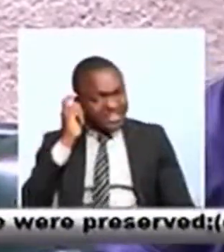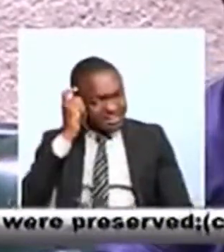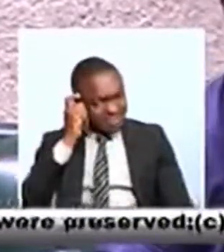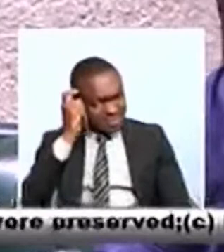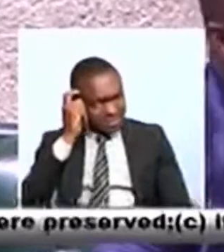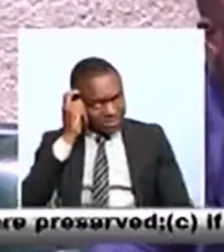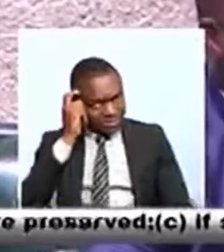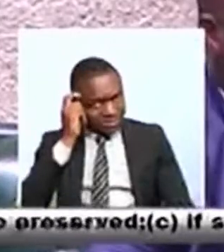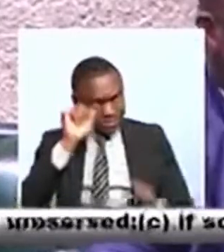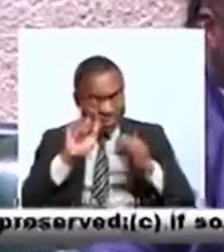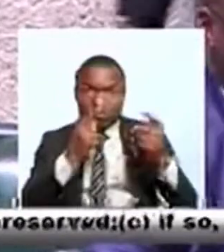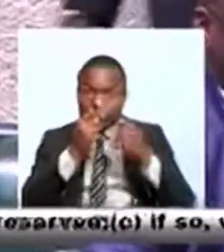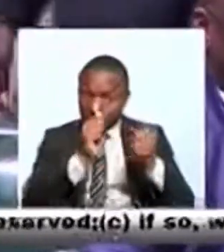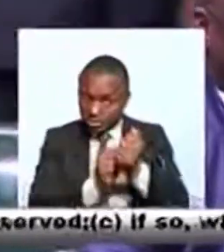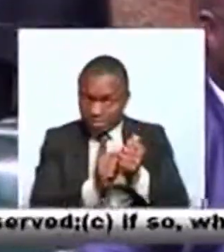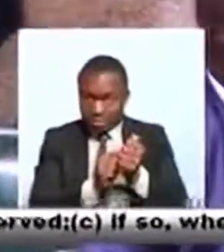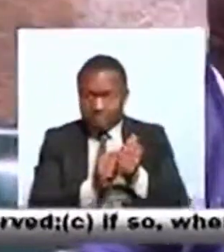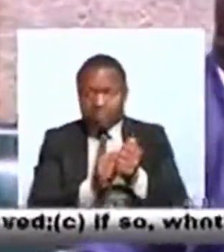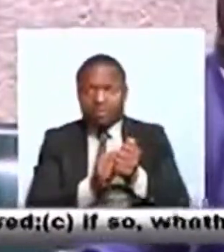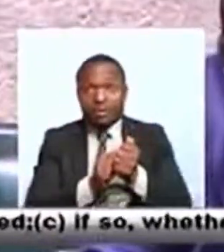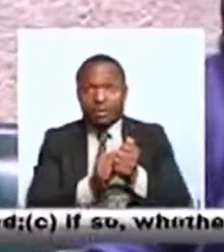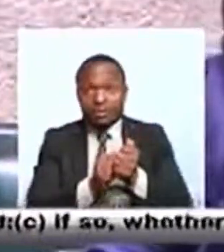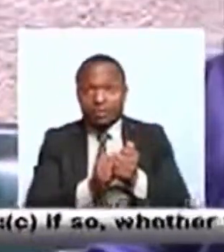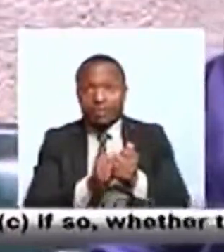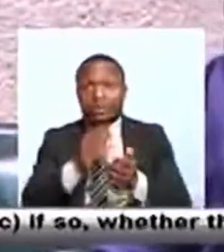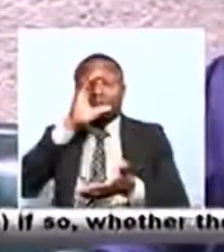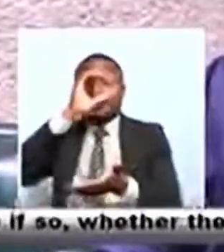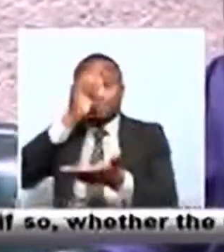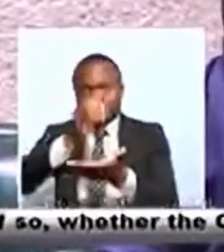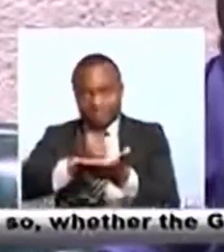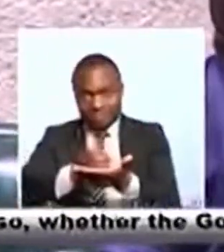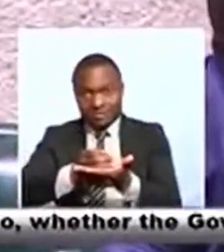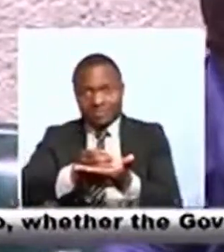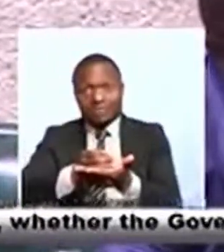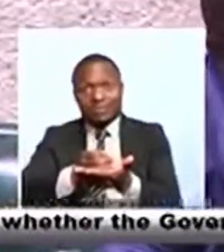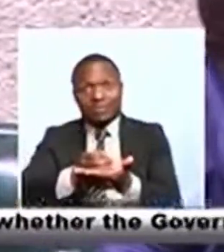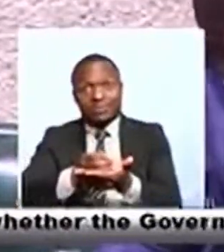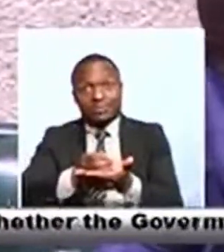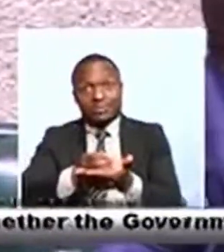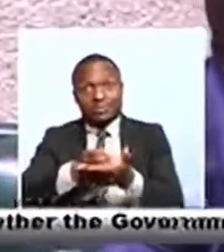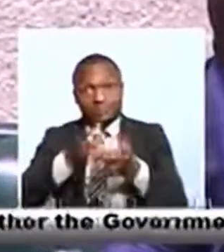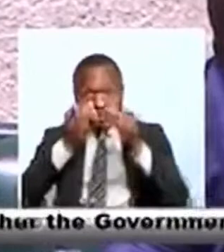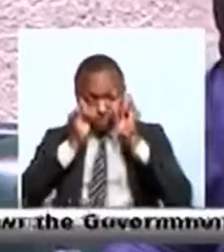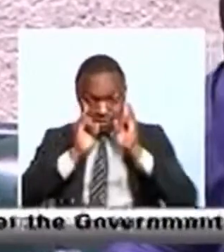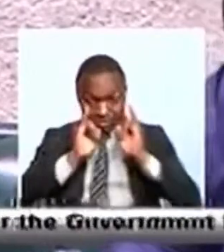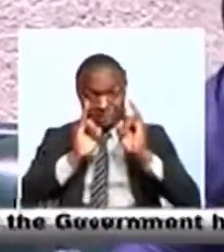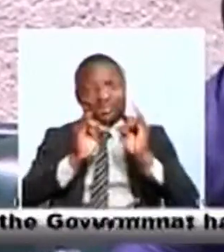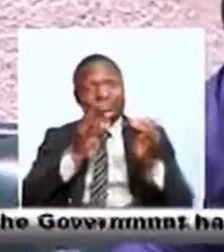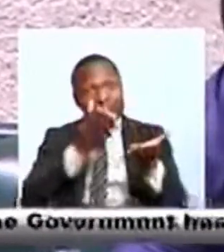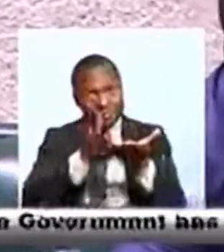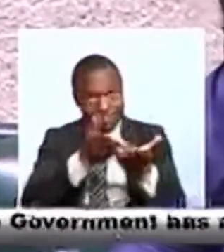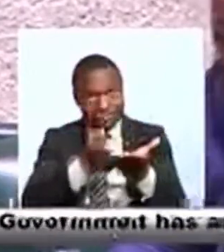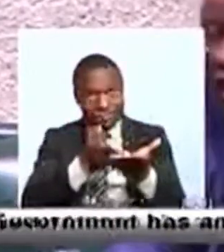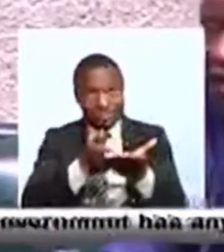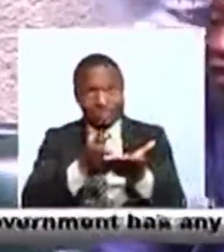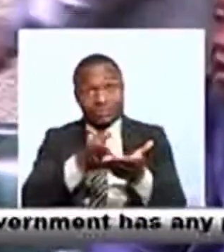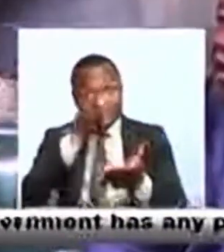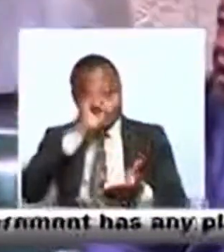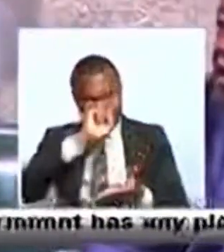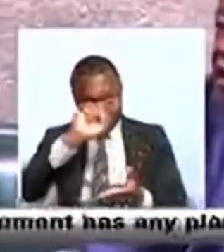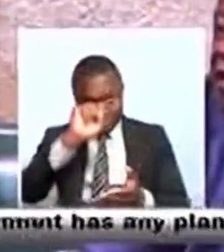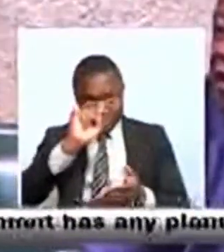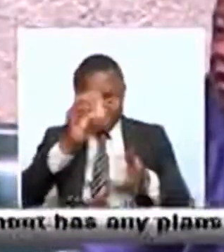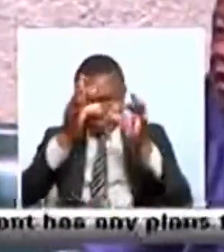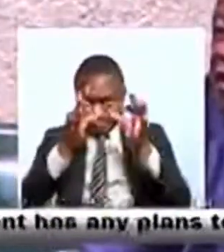reference to elephant tusks. And my question in relation to these horns and tusks, if